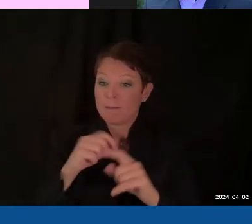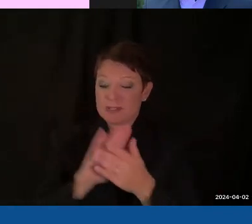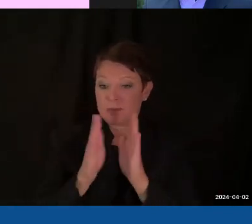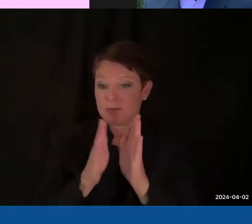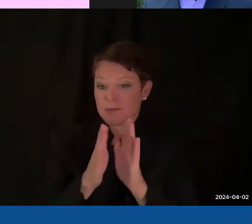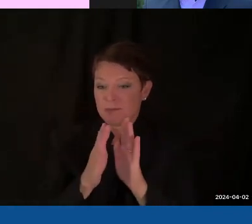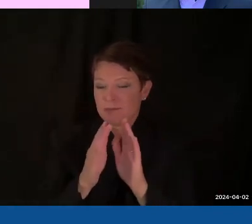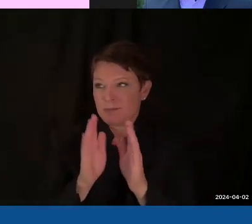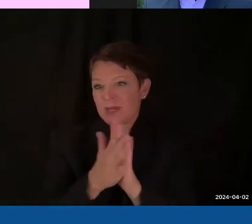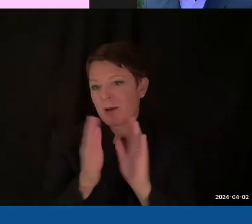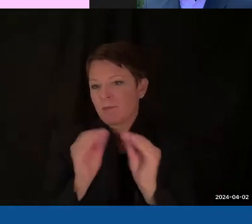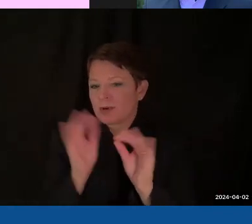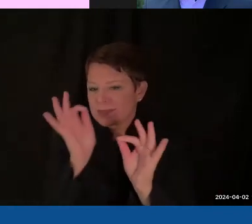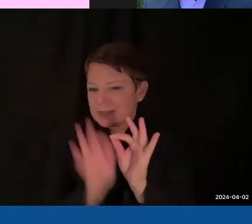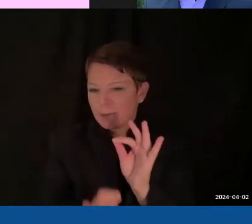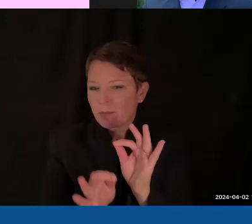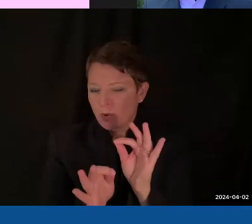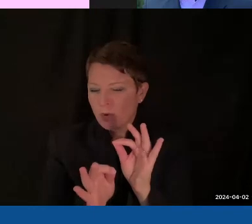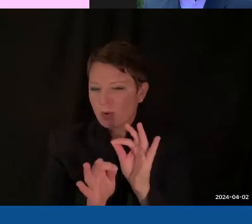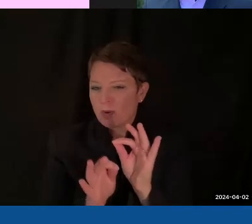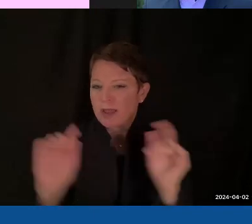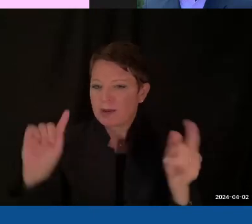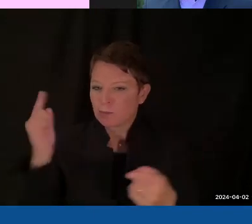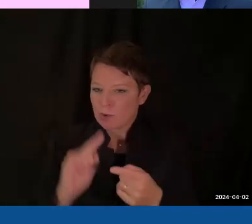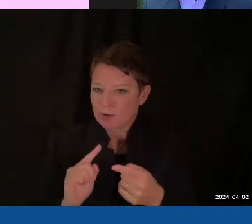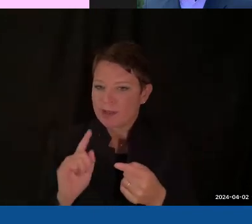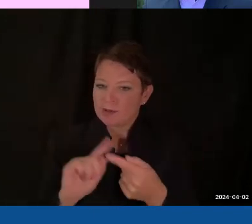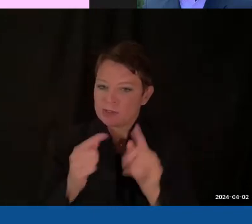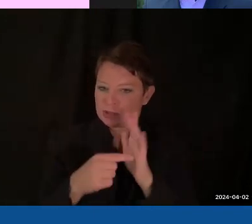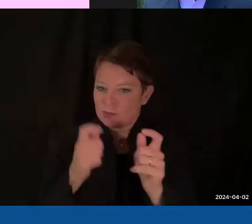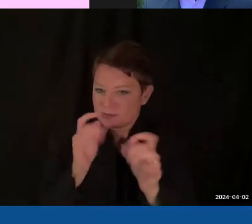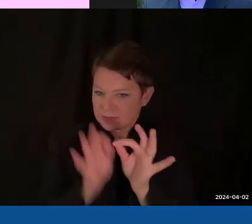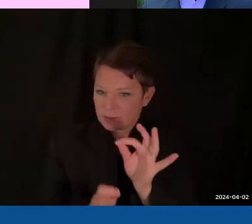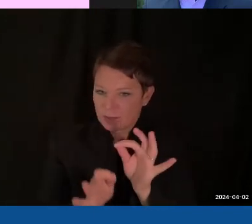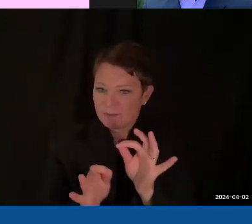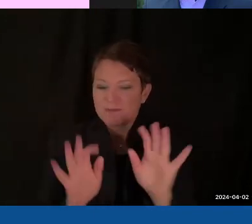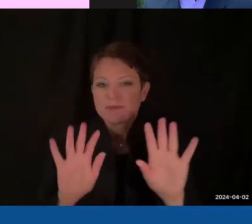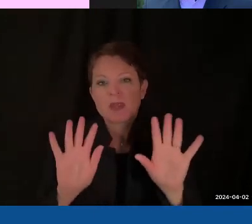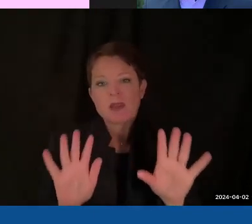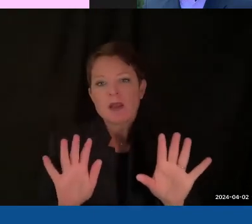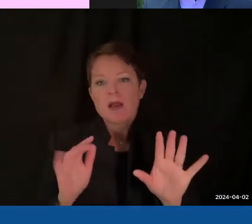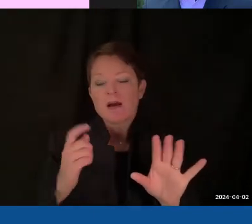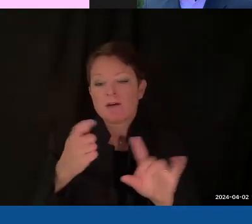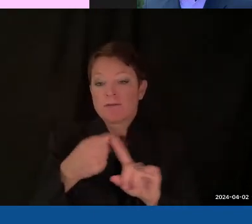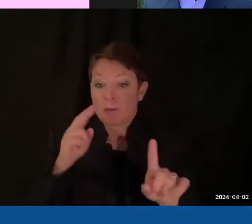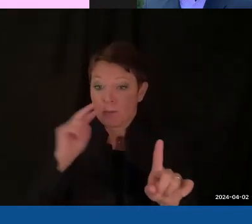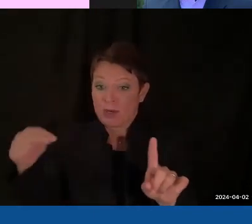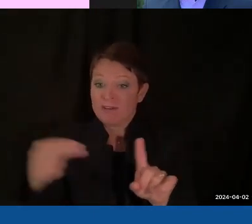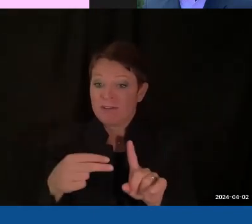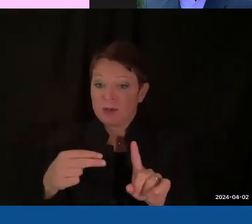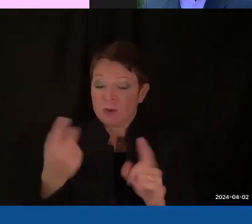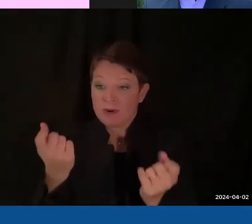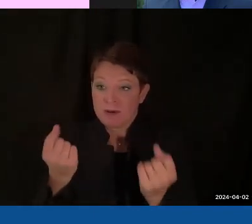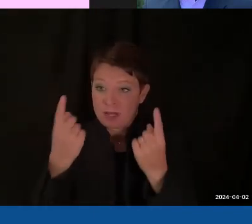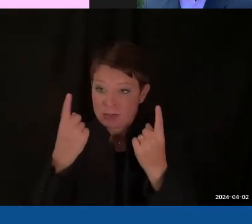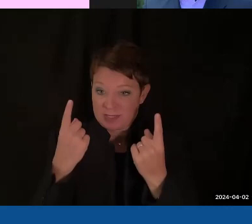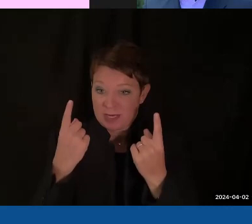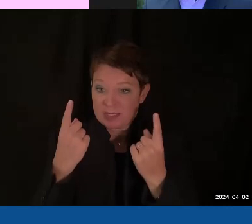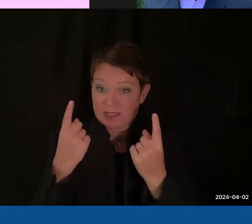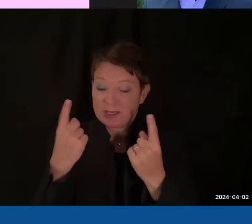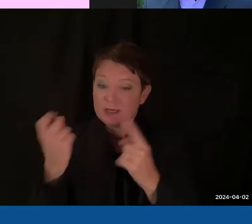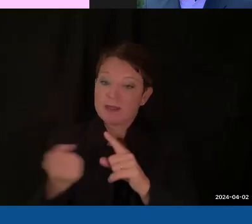simplified. And I would say there's, from a point of view of understanding